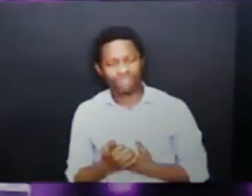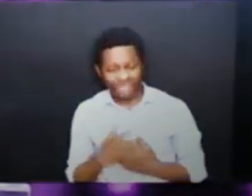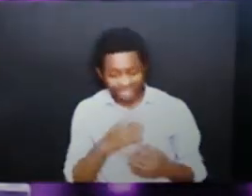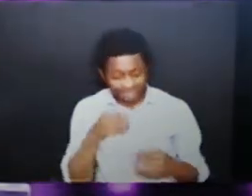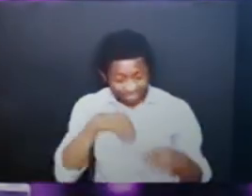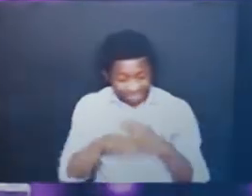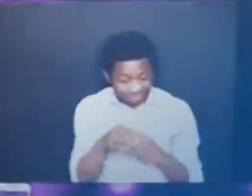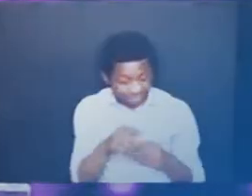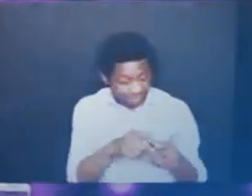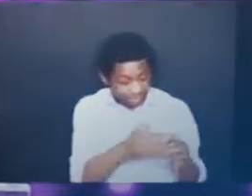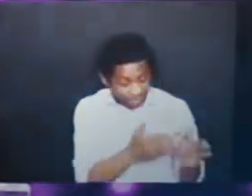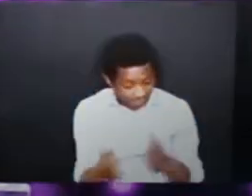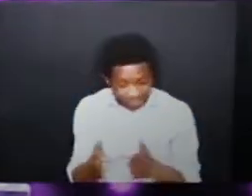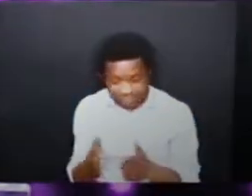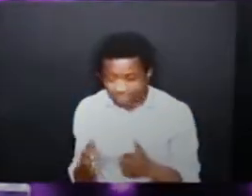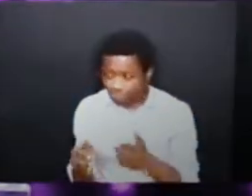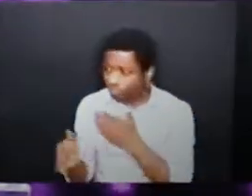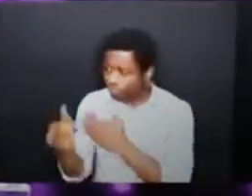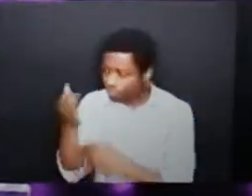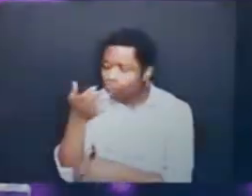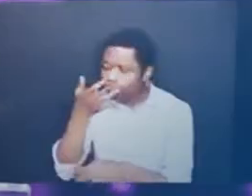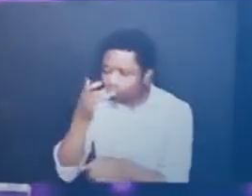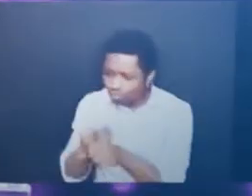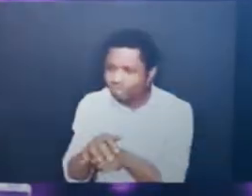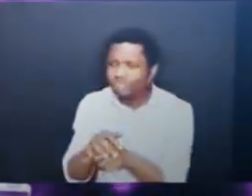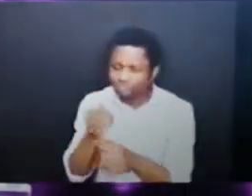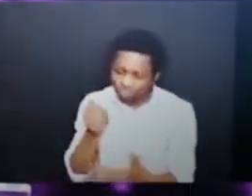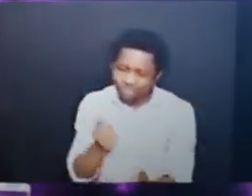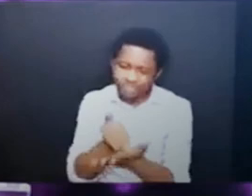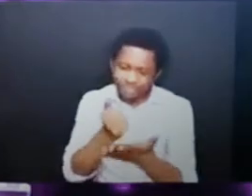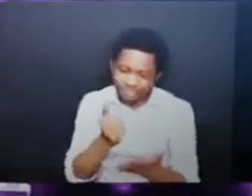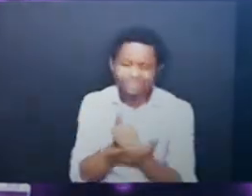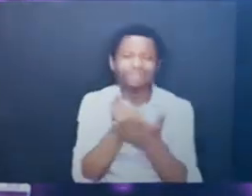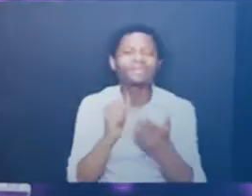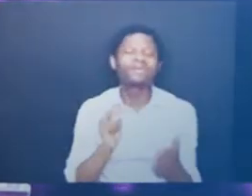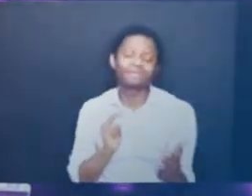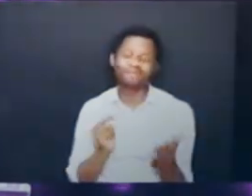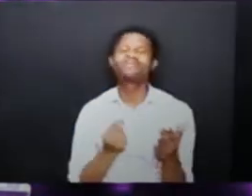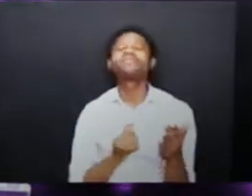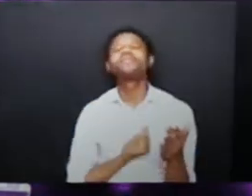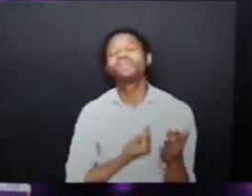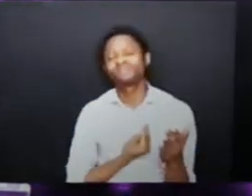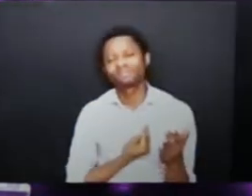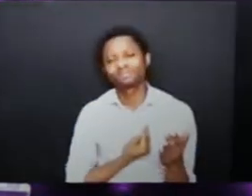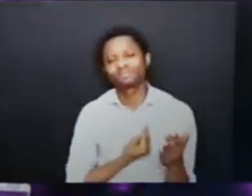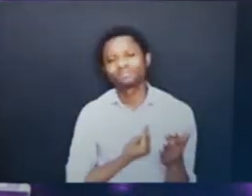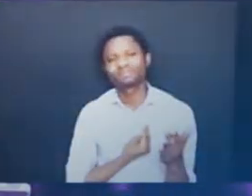plans, now, he promises to help us. Isaiah 30, verse